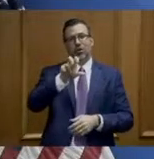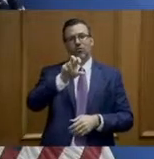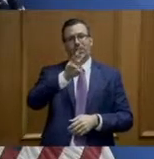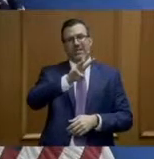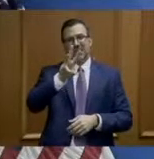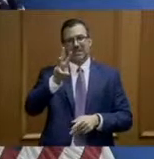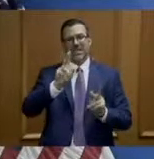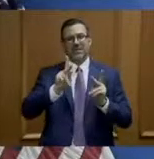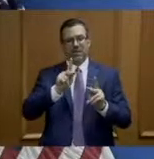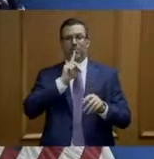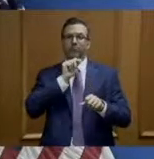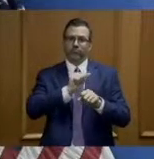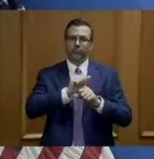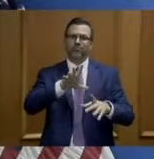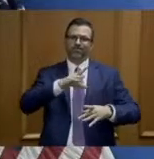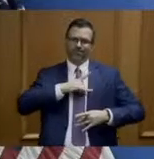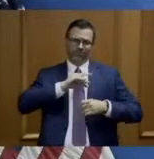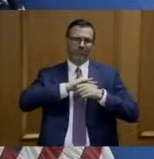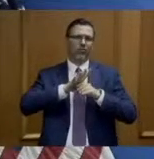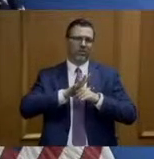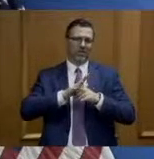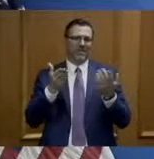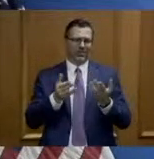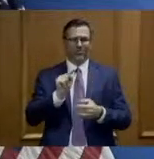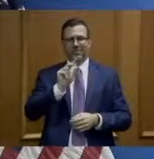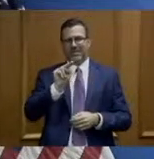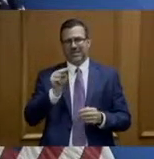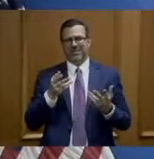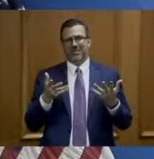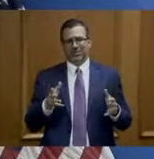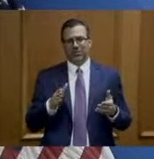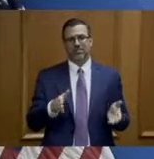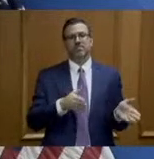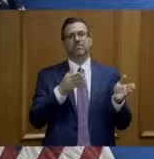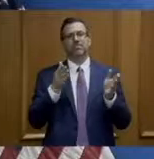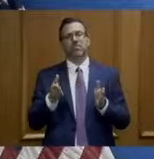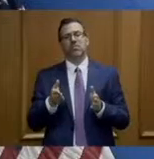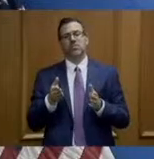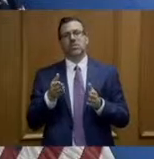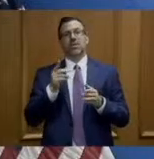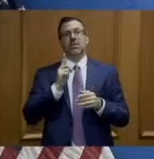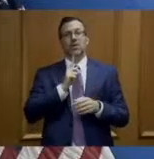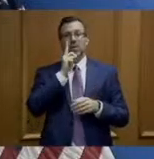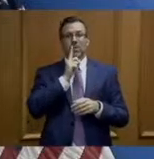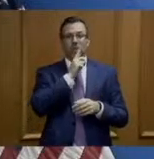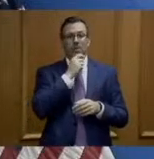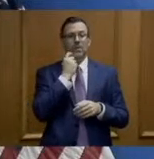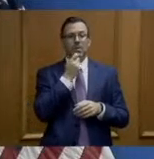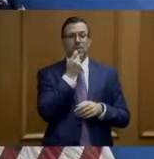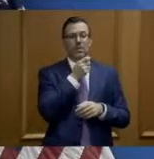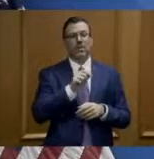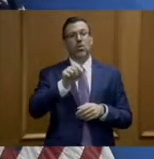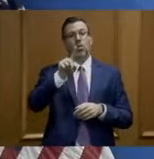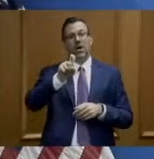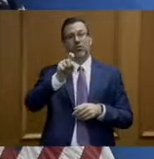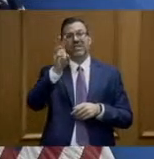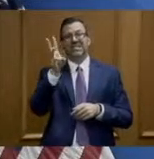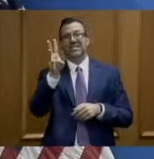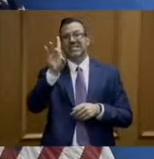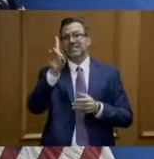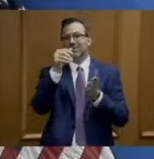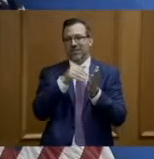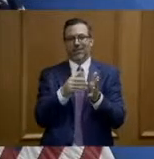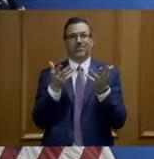10,366 confirmed COVID-19 cases in Tennessee. We have tested over 168,000